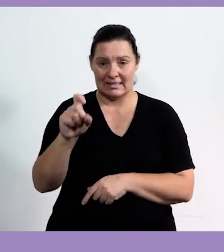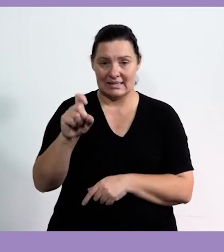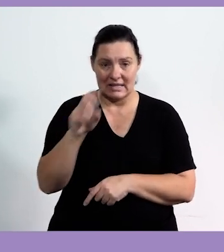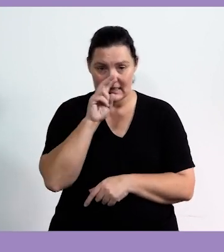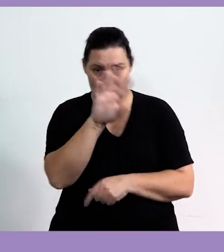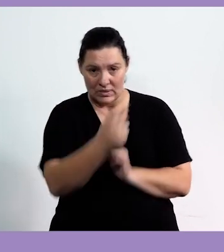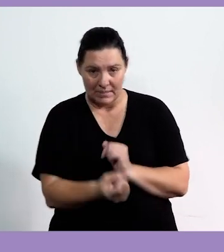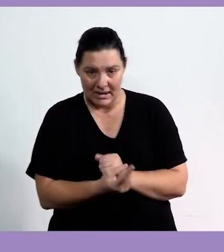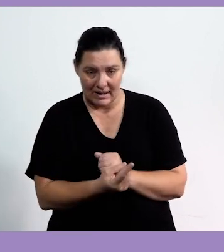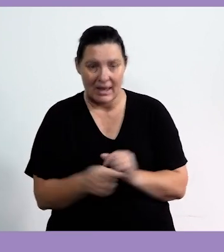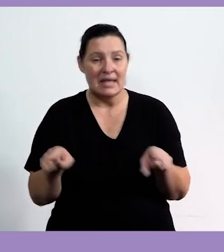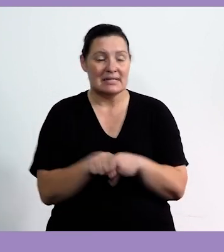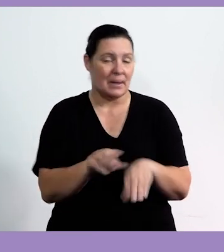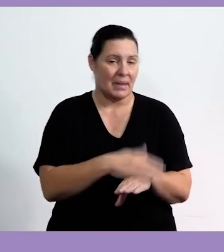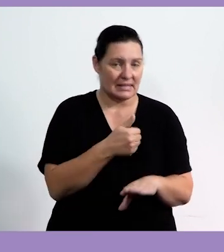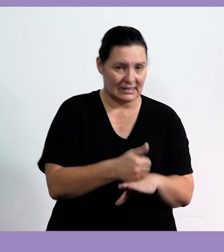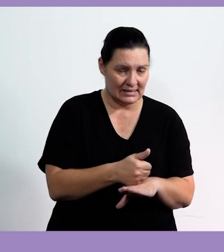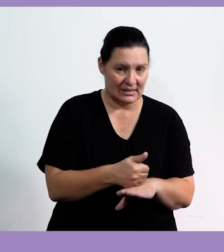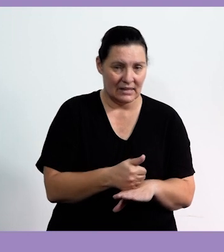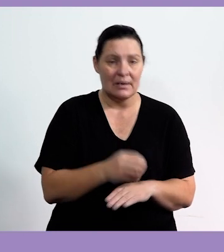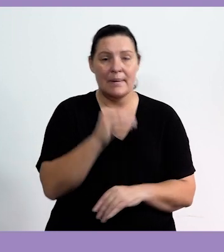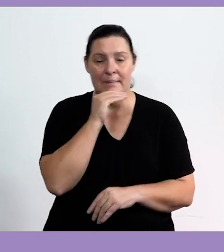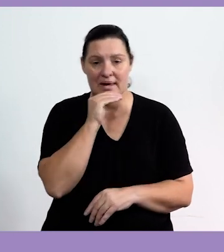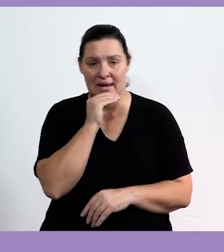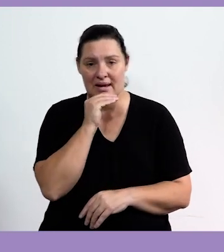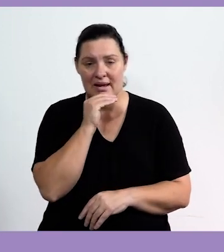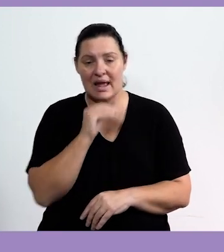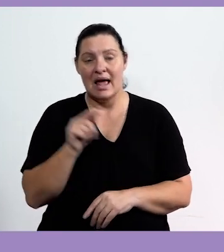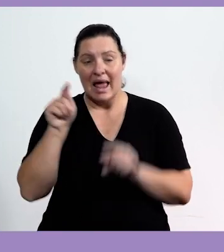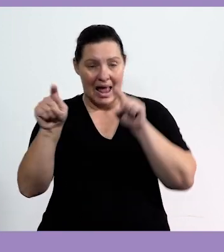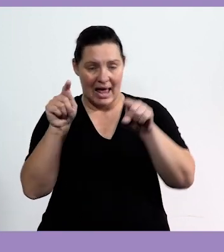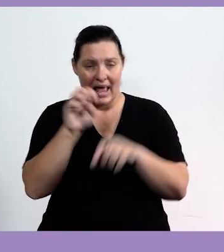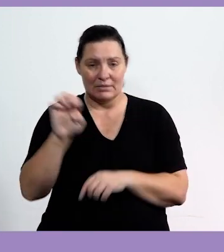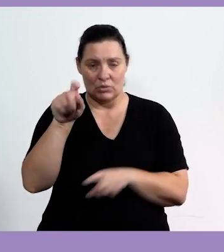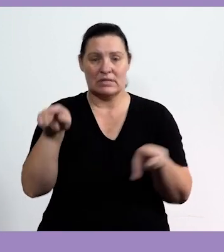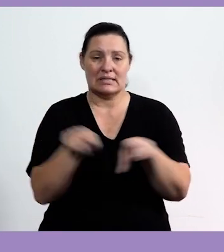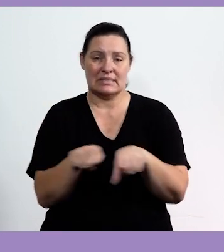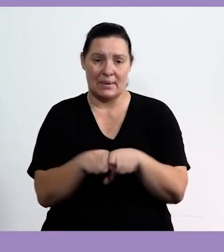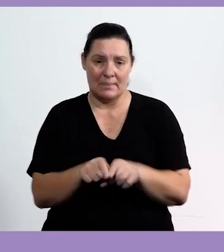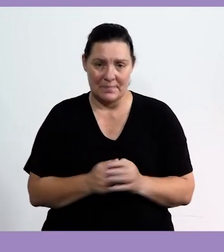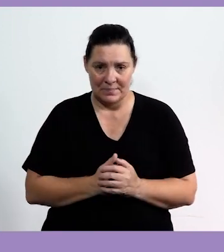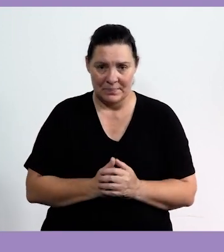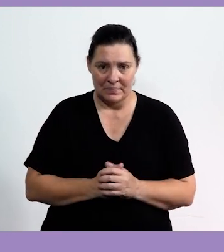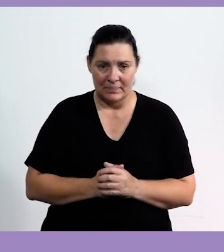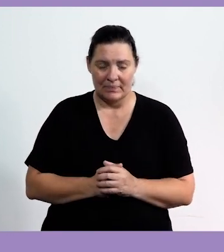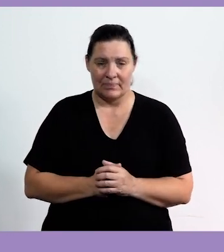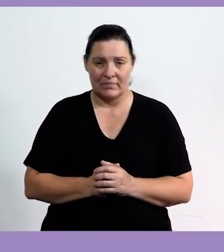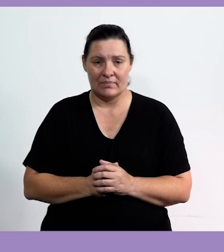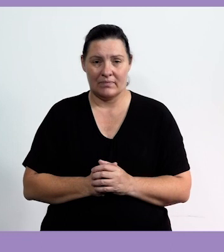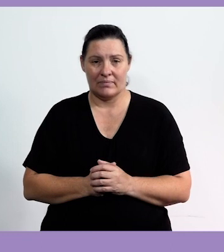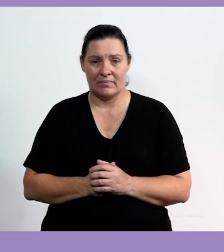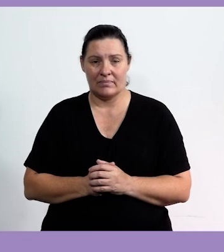x. Can you see what's happening there? They have the same base, which means that the exponents are also